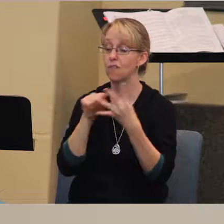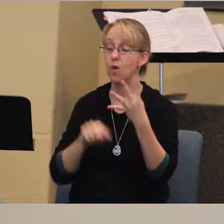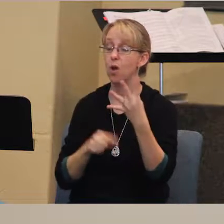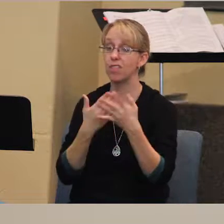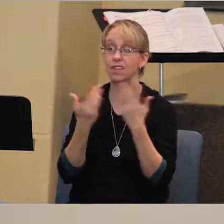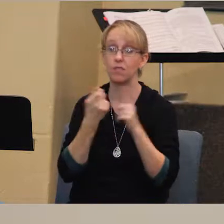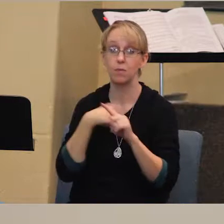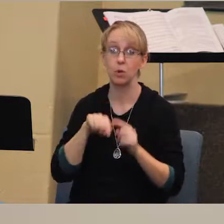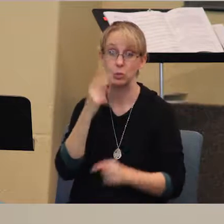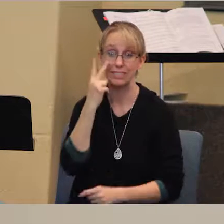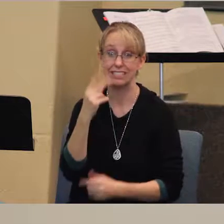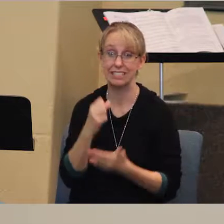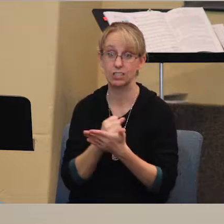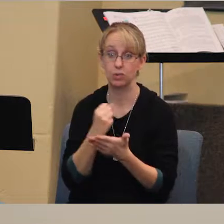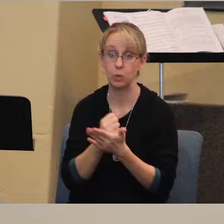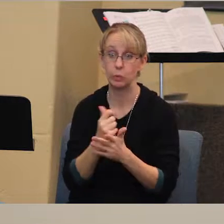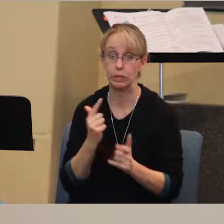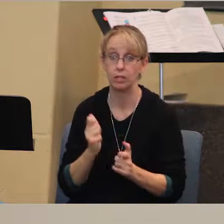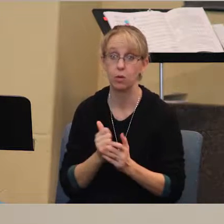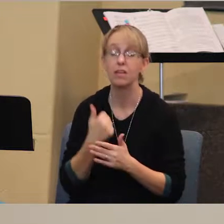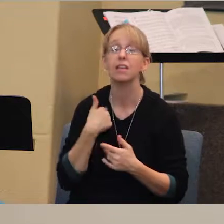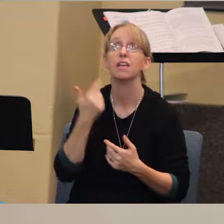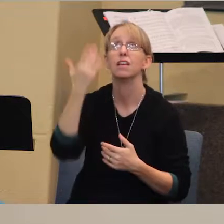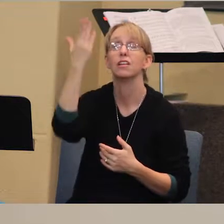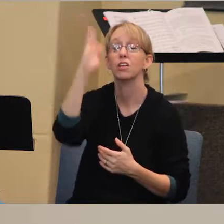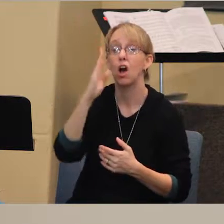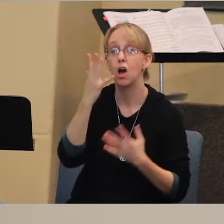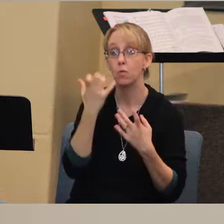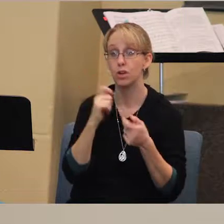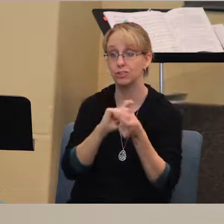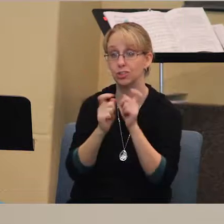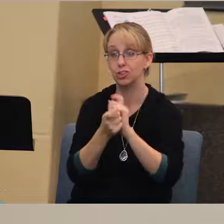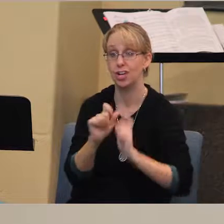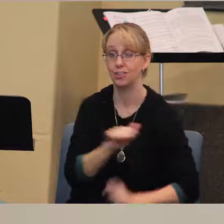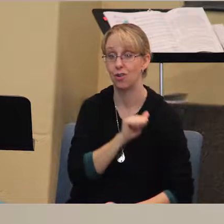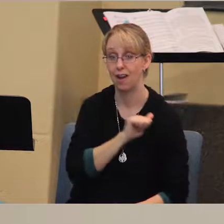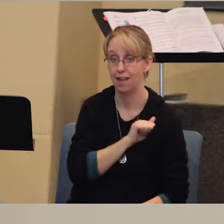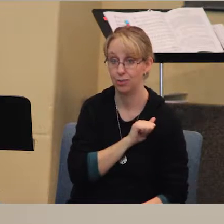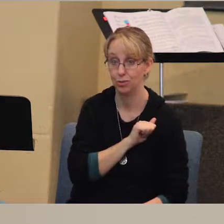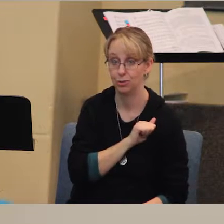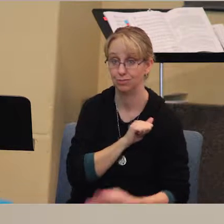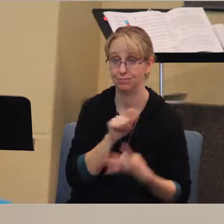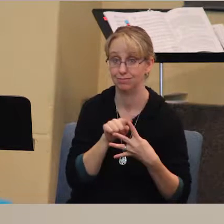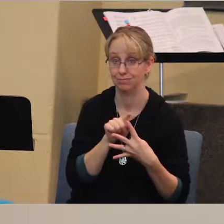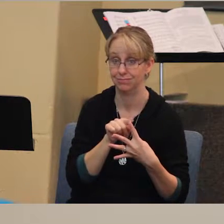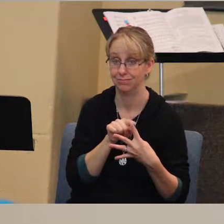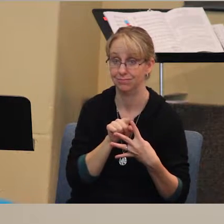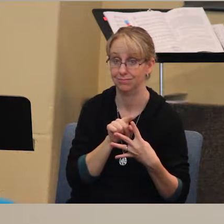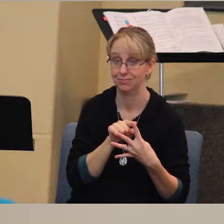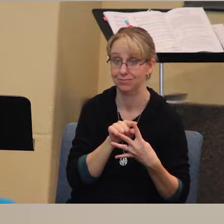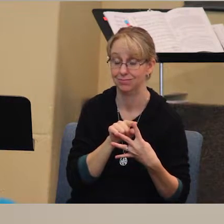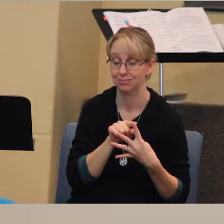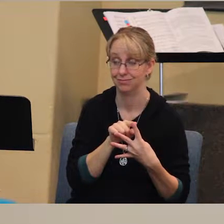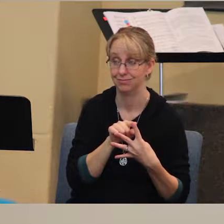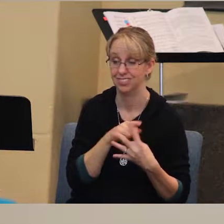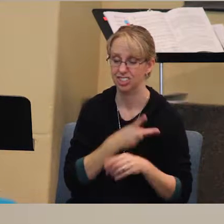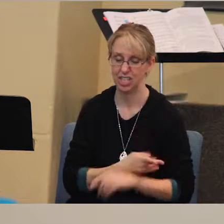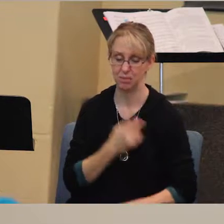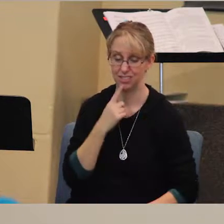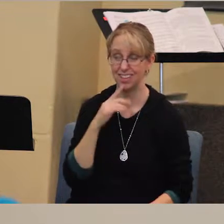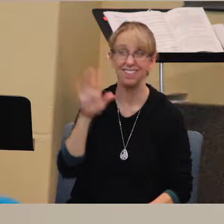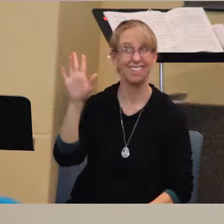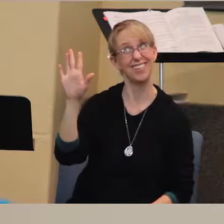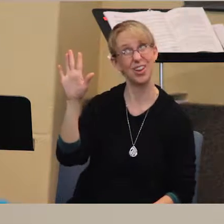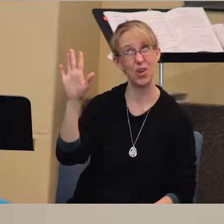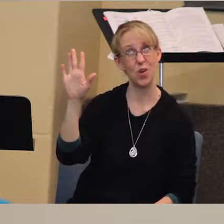the scripture really, really quickly. He wants us to change our attitude. See, the shepherds could have said, "No, my